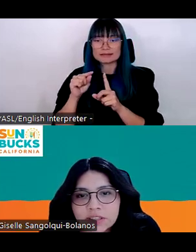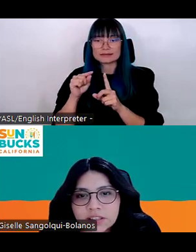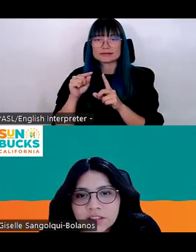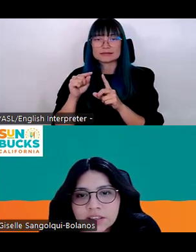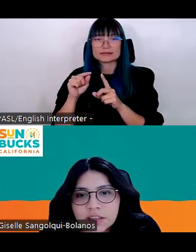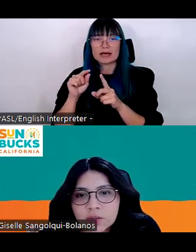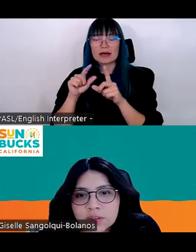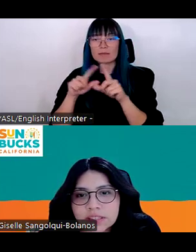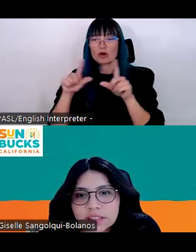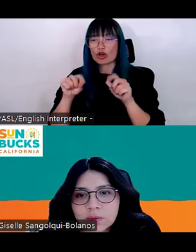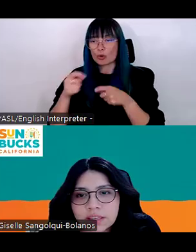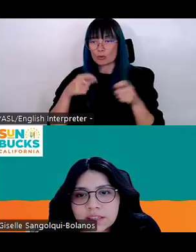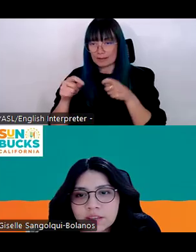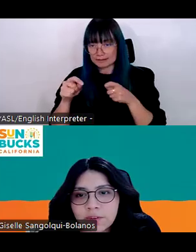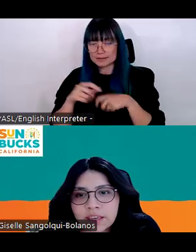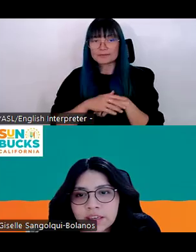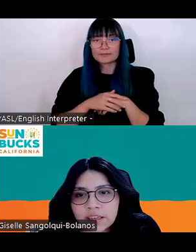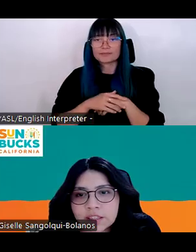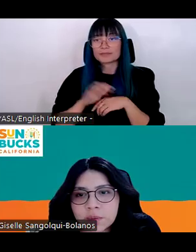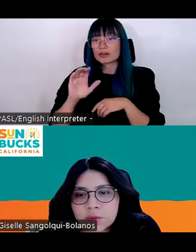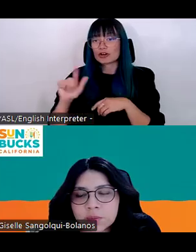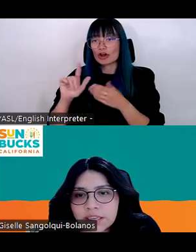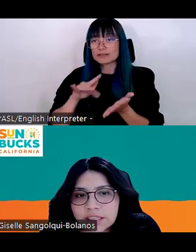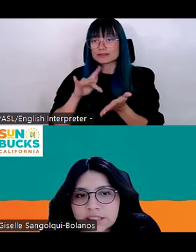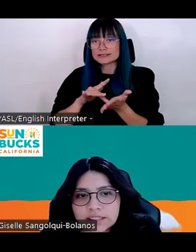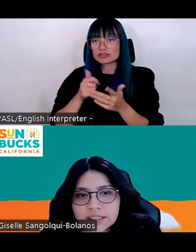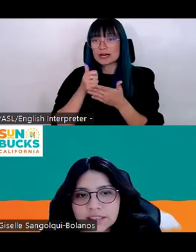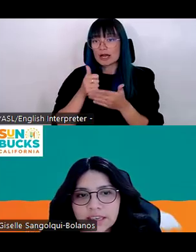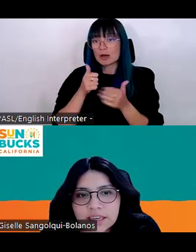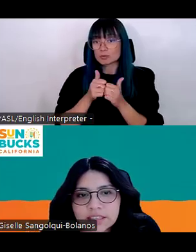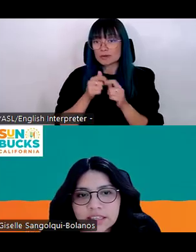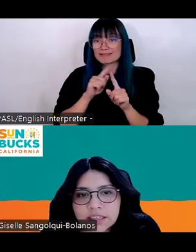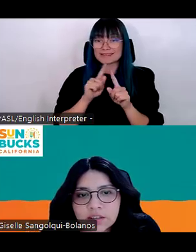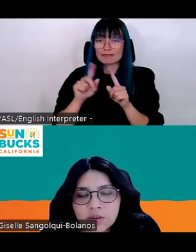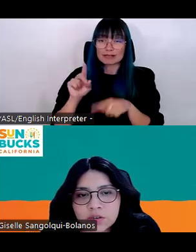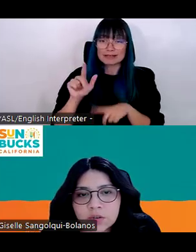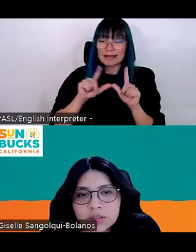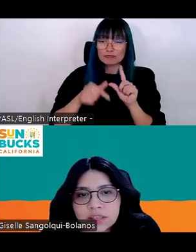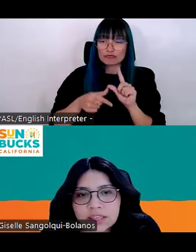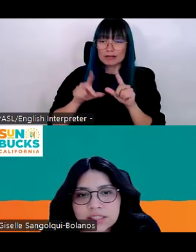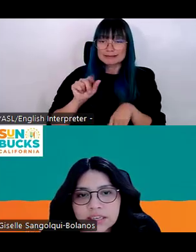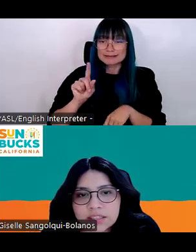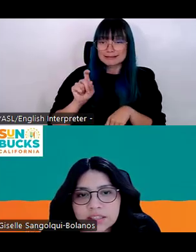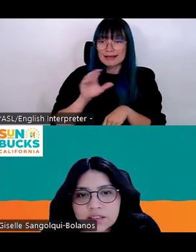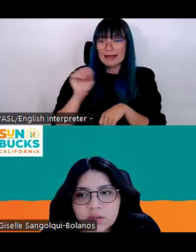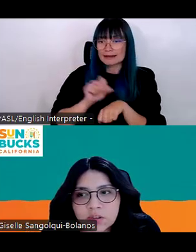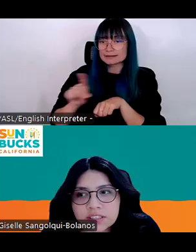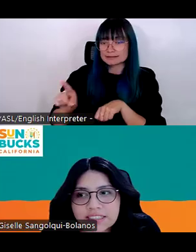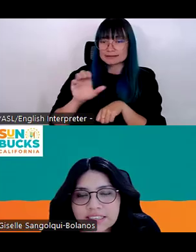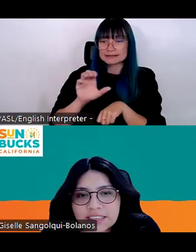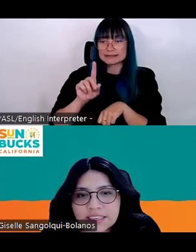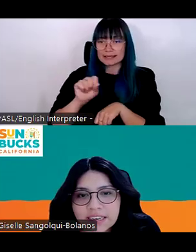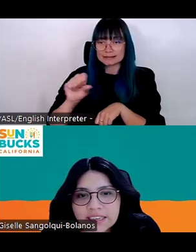call center can also assist with identifying expungement dates and escalate calls to CDSS